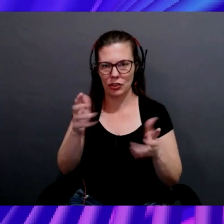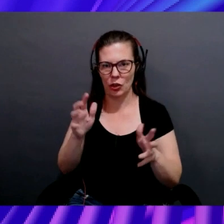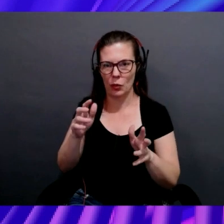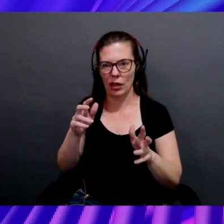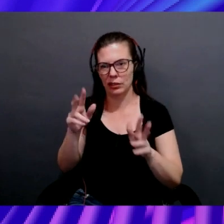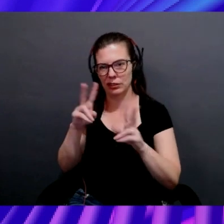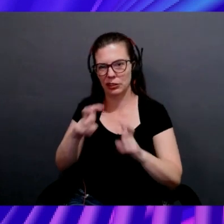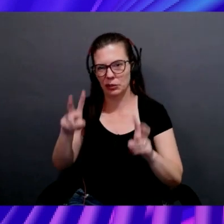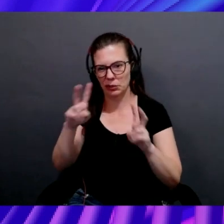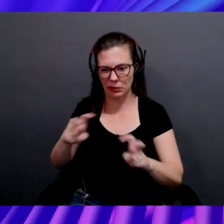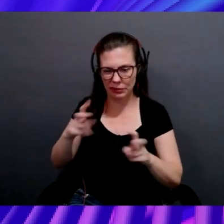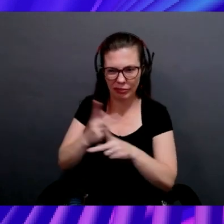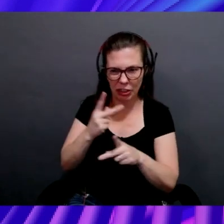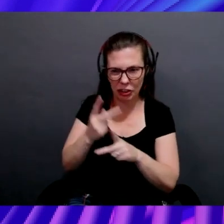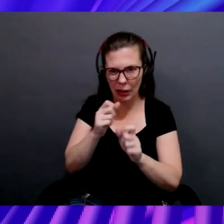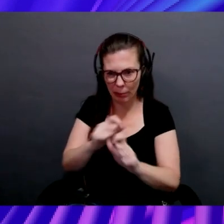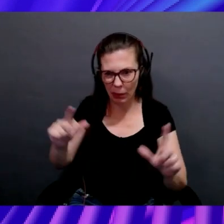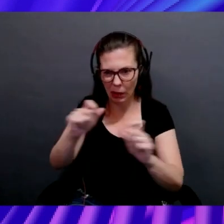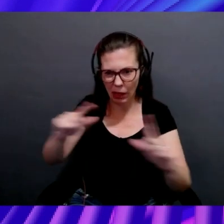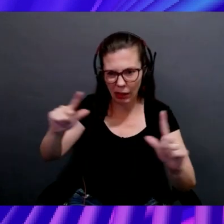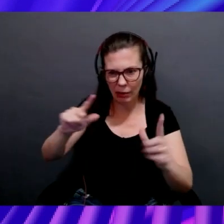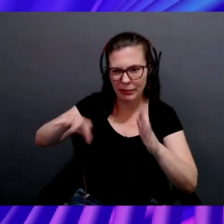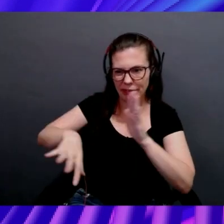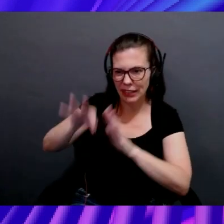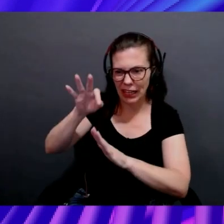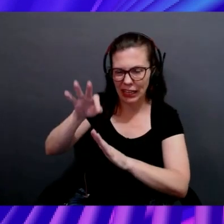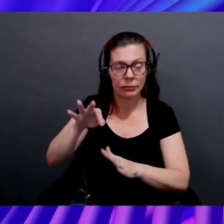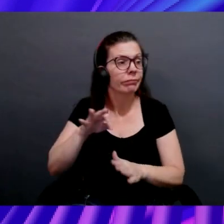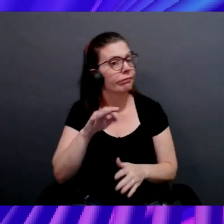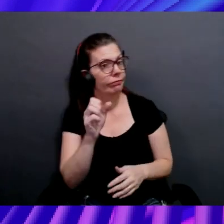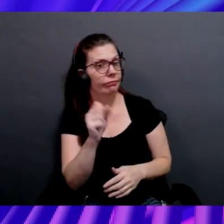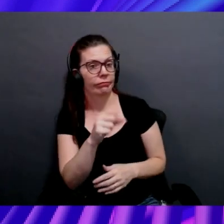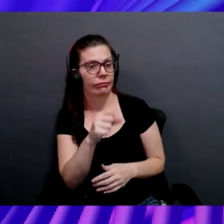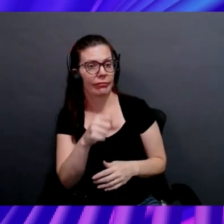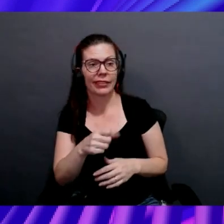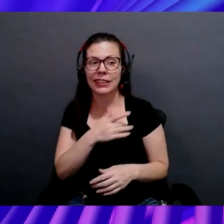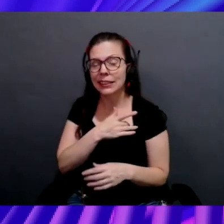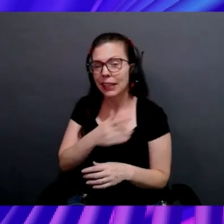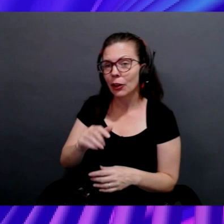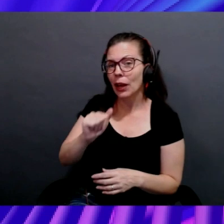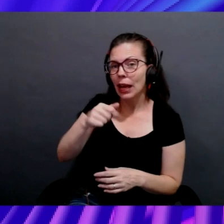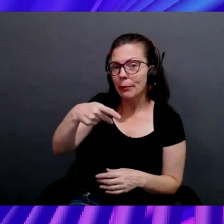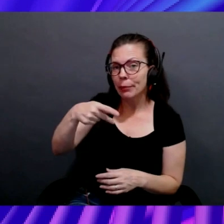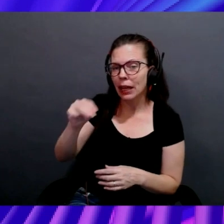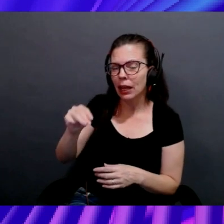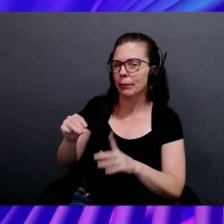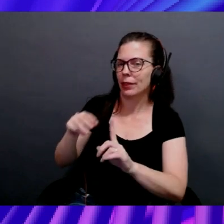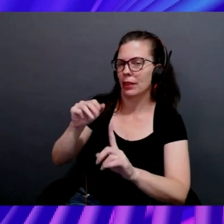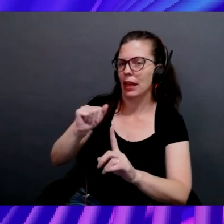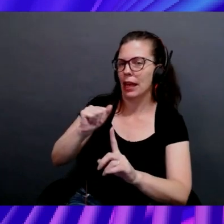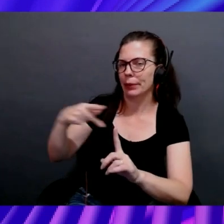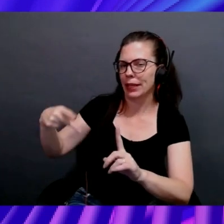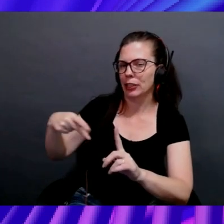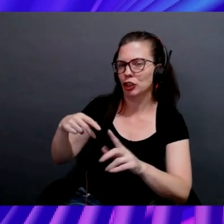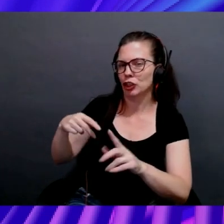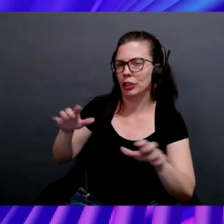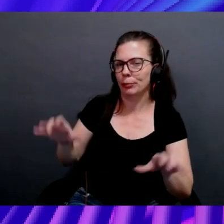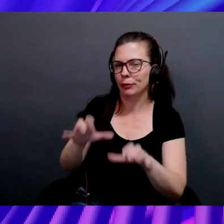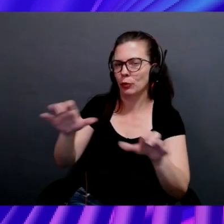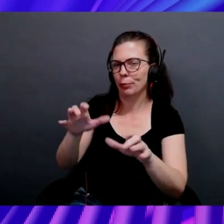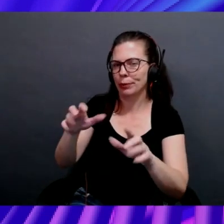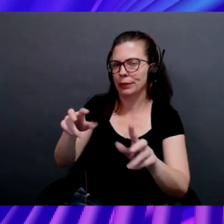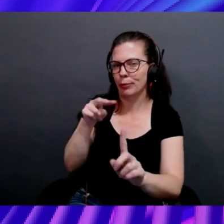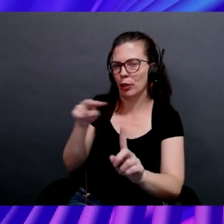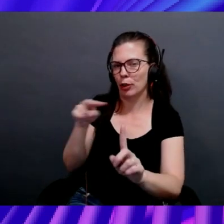instrumenting that thing also. And so traditionally in APM or application performance monitoring, you have to have an agent